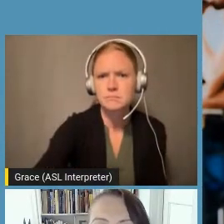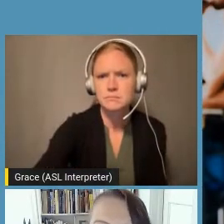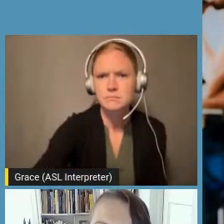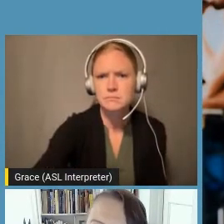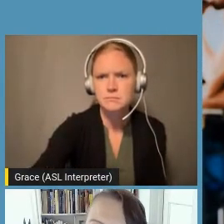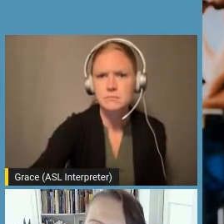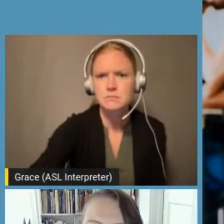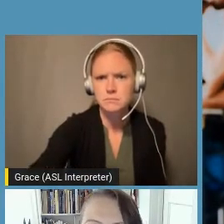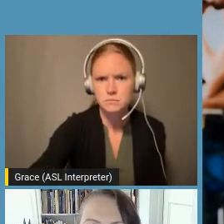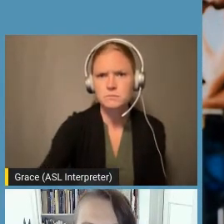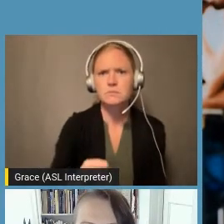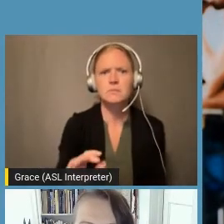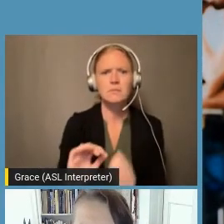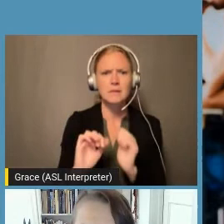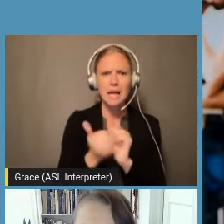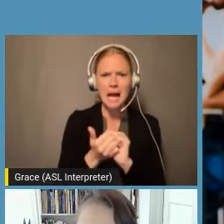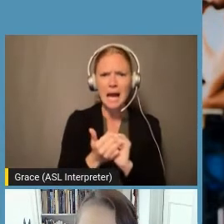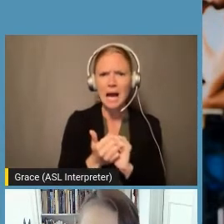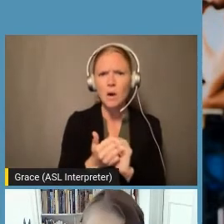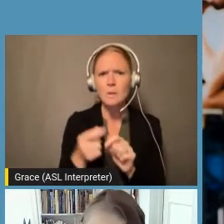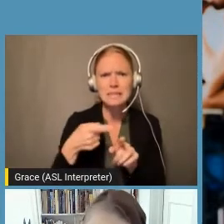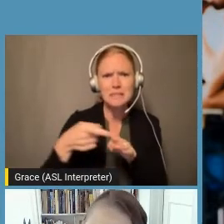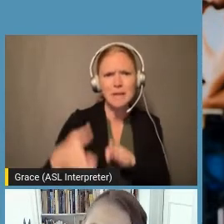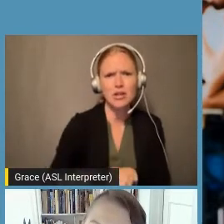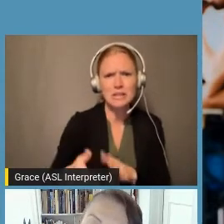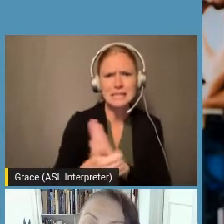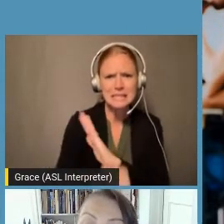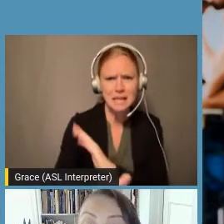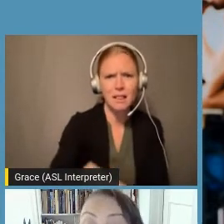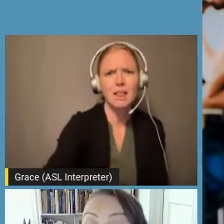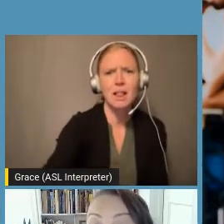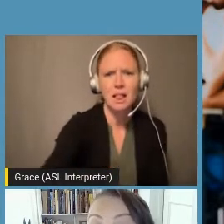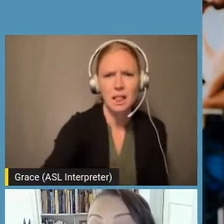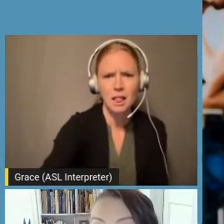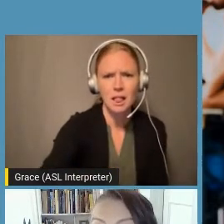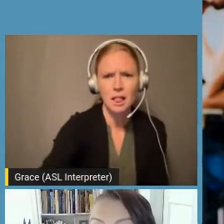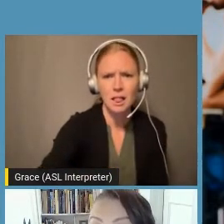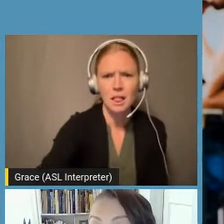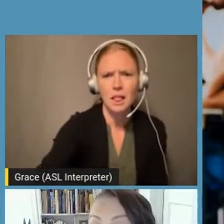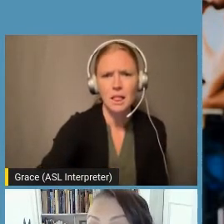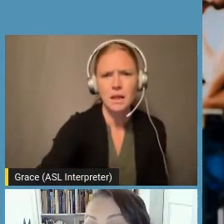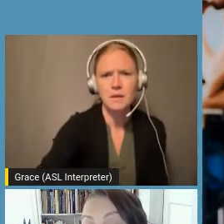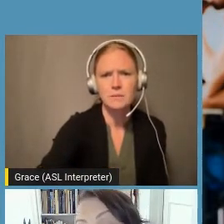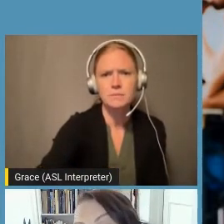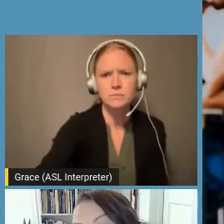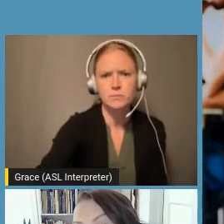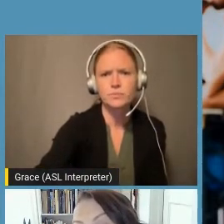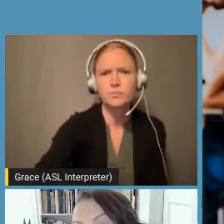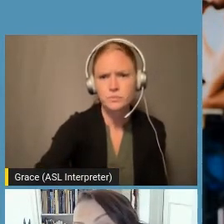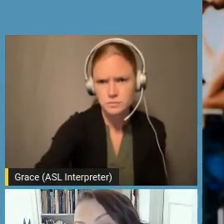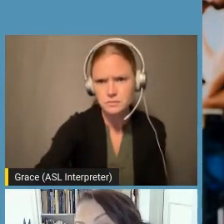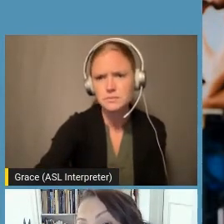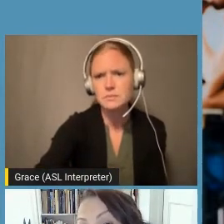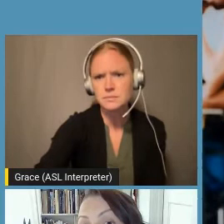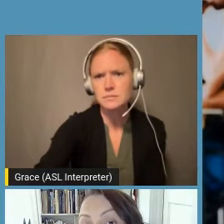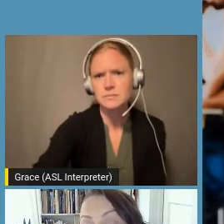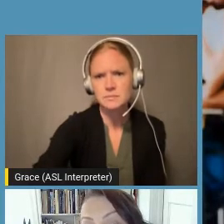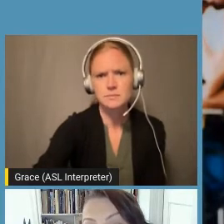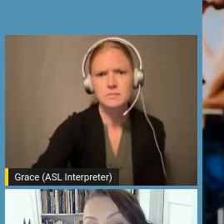really specialist kind of skill do you need. Most of the time, most web projects, I think that you can